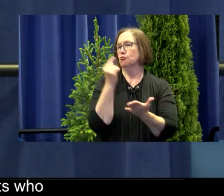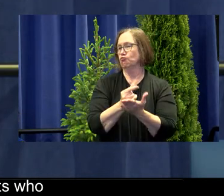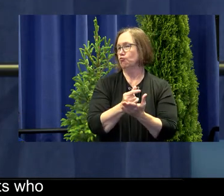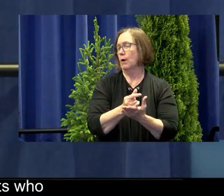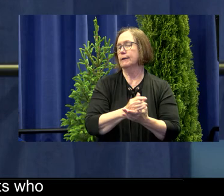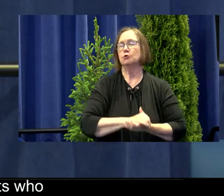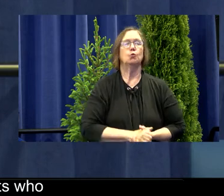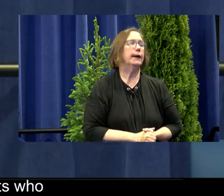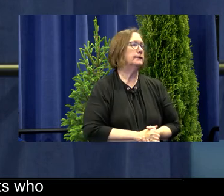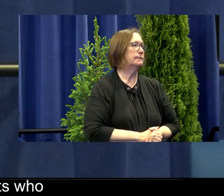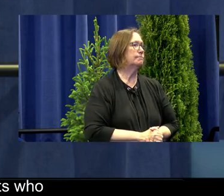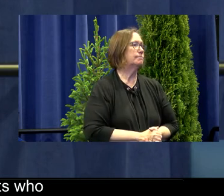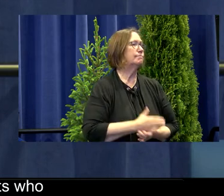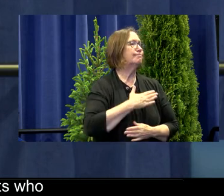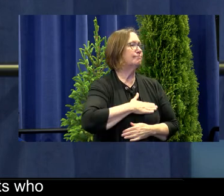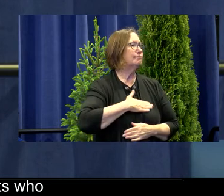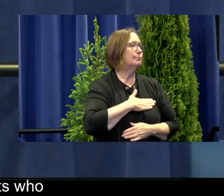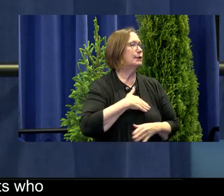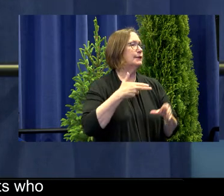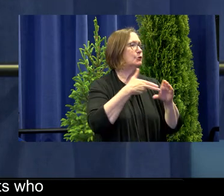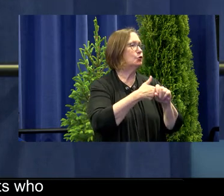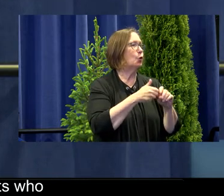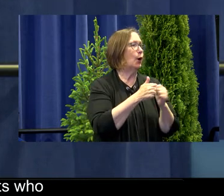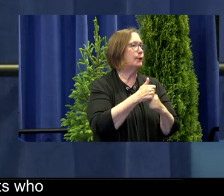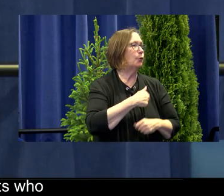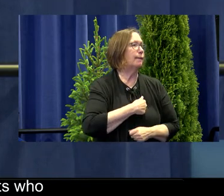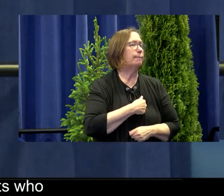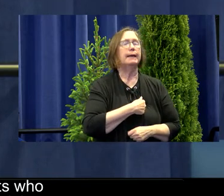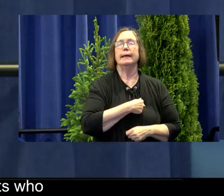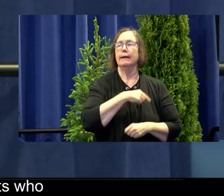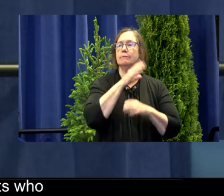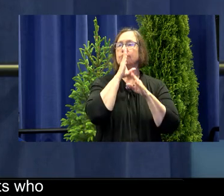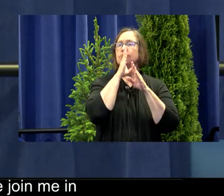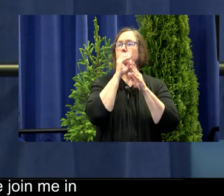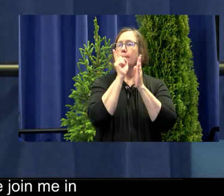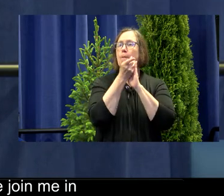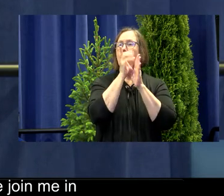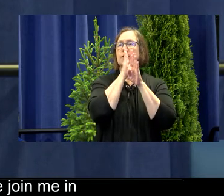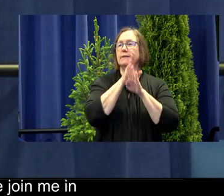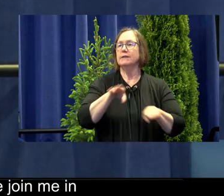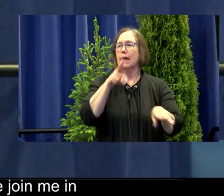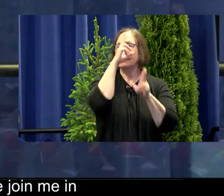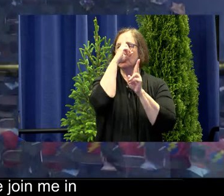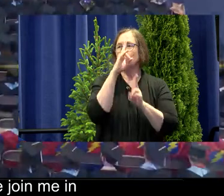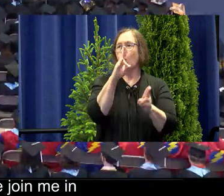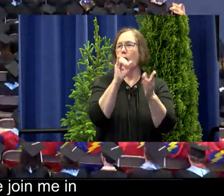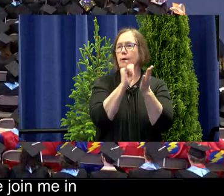degrees. Please join me in a moment of silence to honor those students.